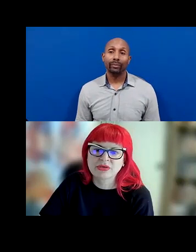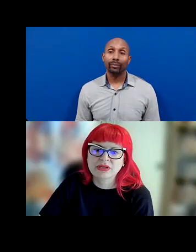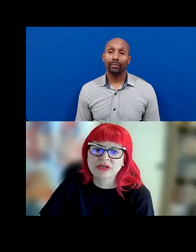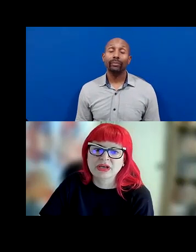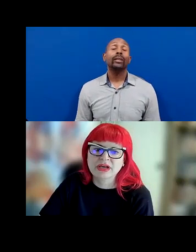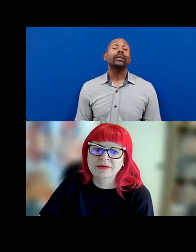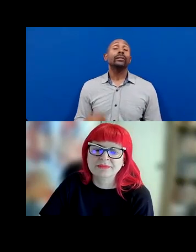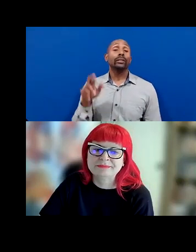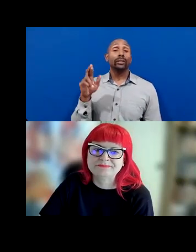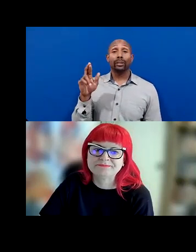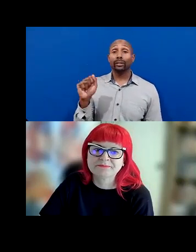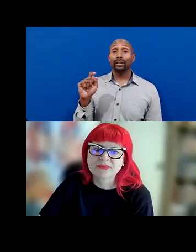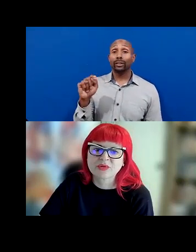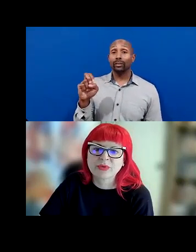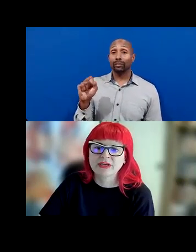know.